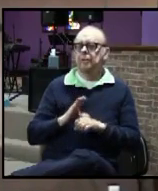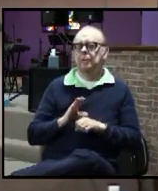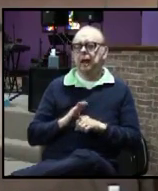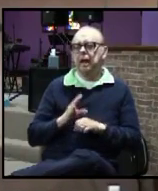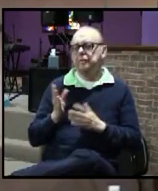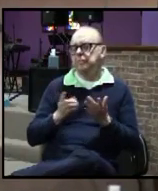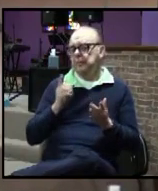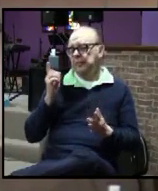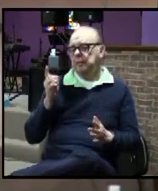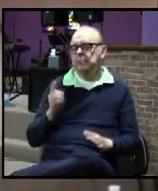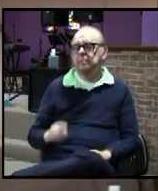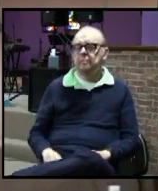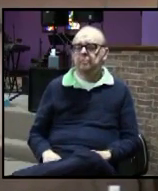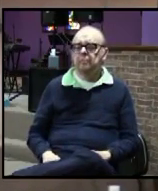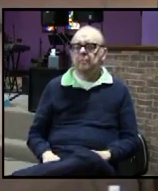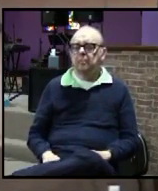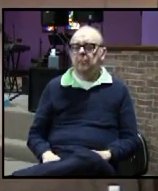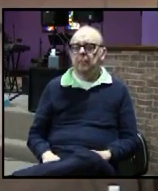join this church and begin to serve.